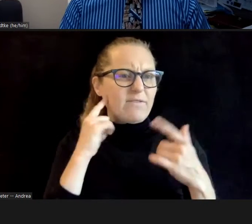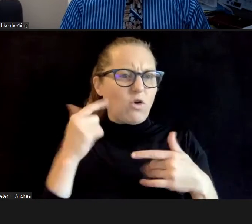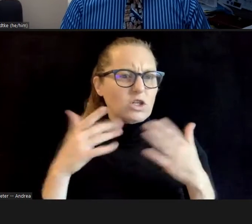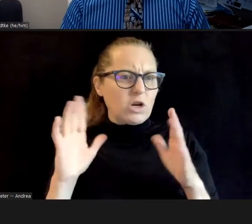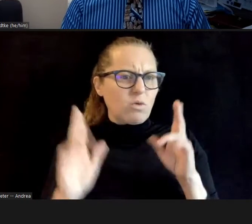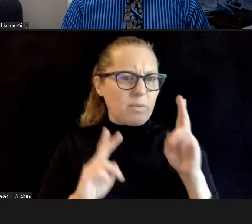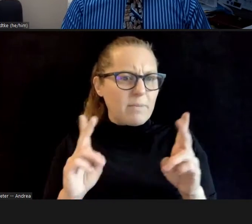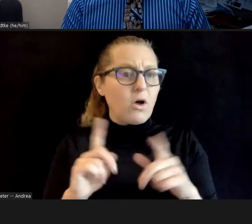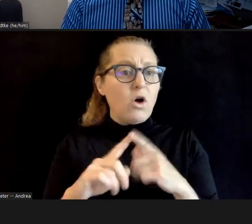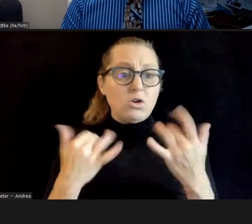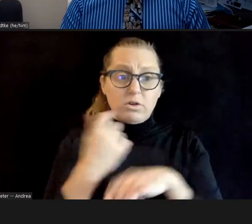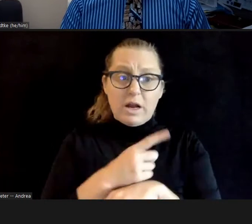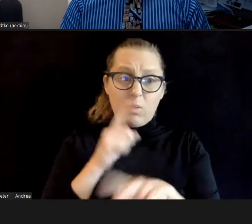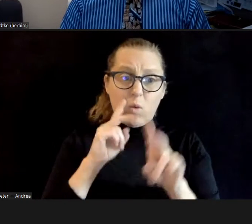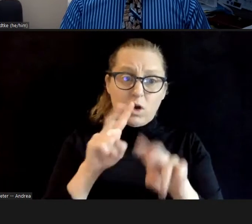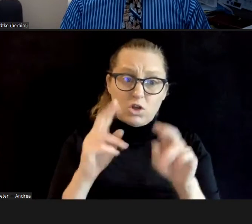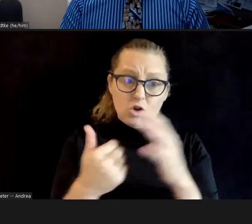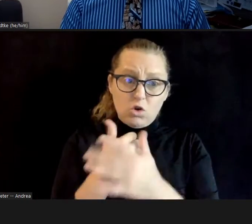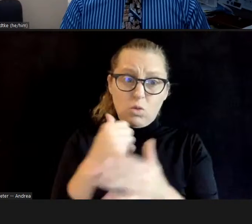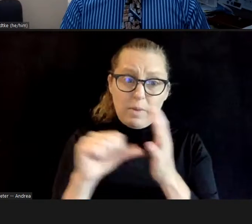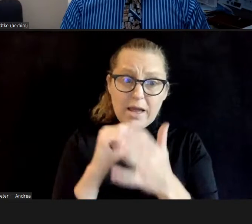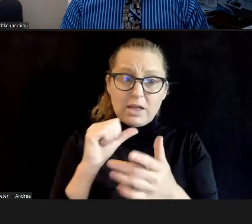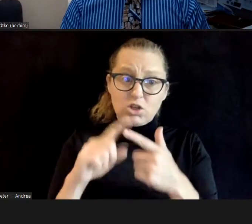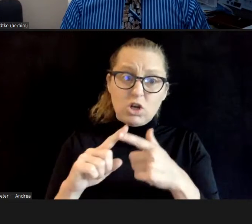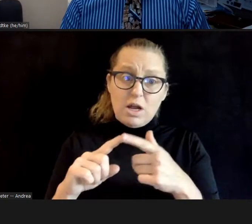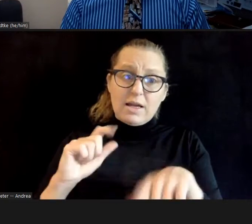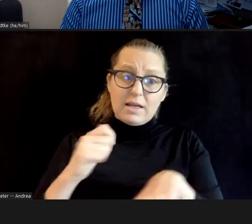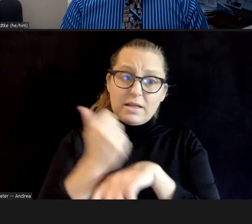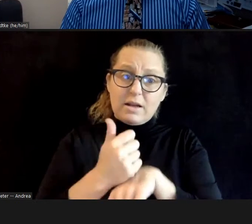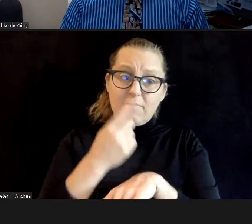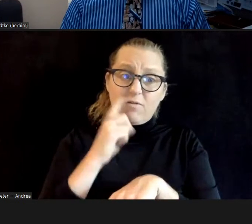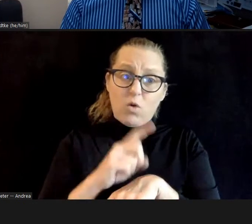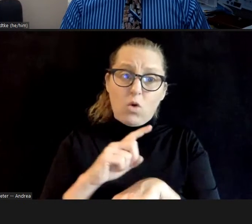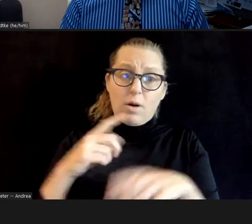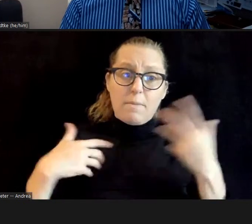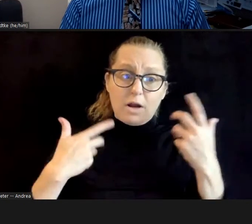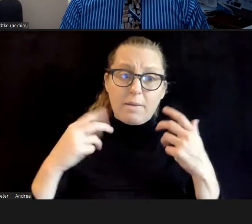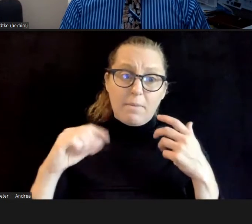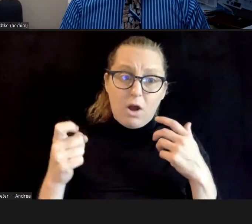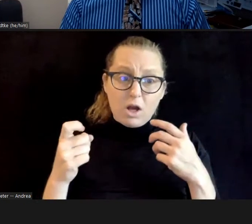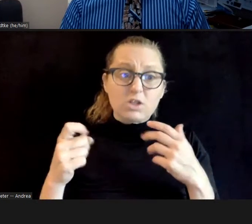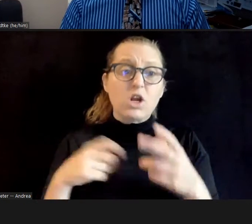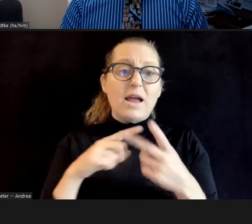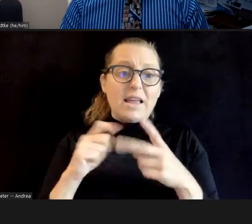launched a new page devoted to monkeypox, or HMPXV, that can be found